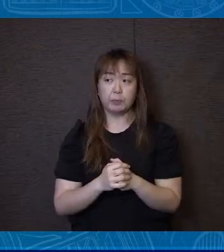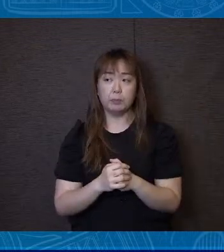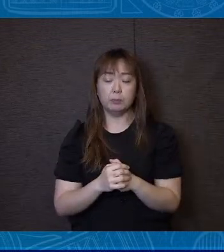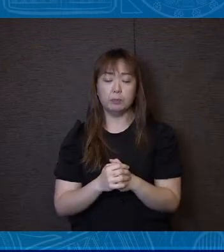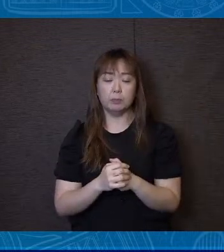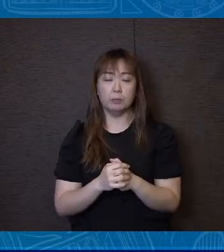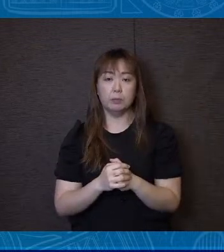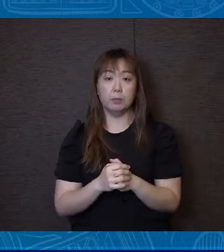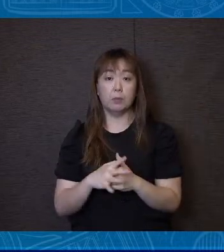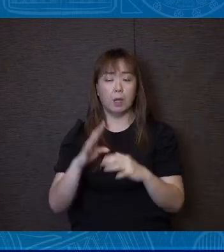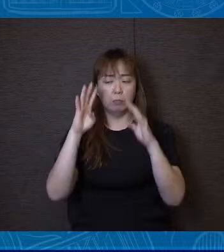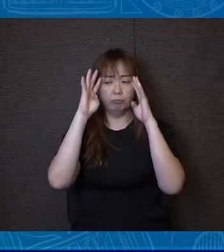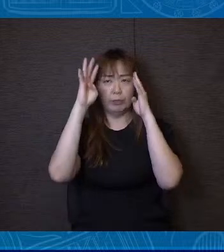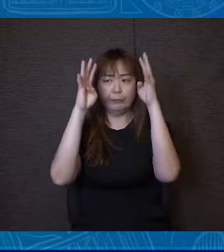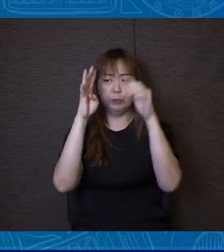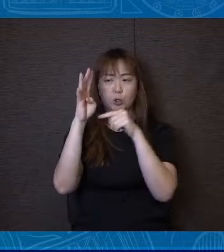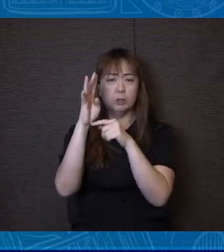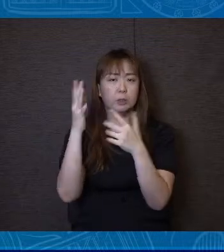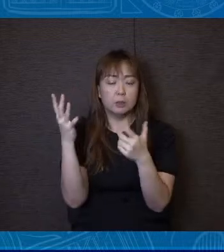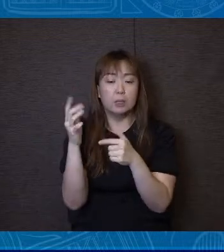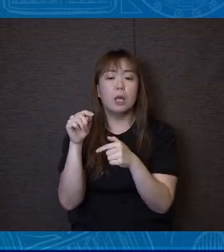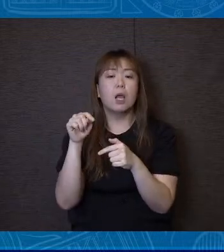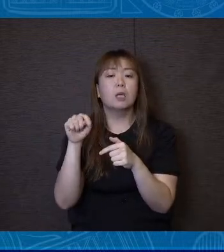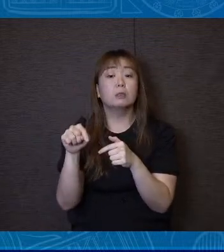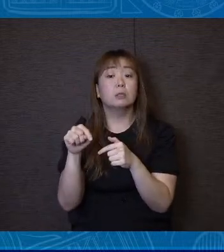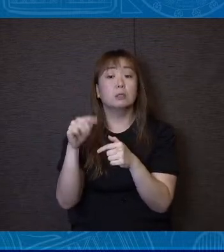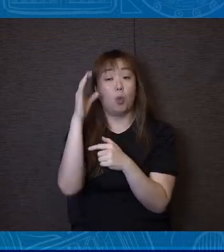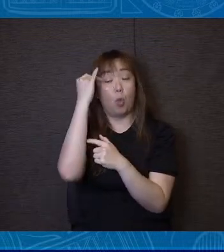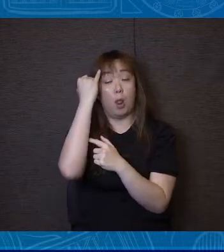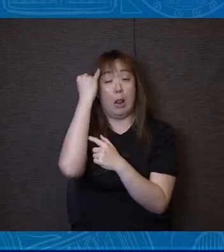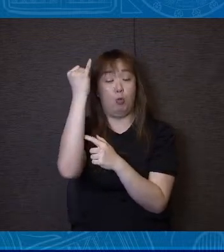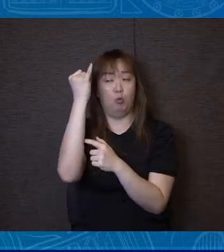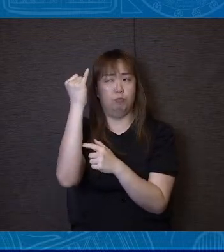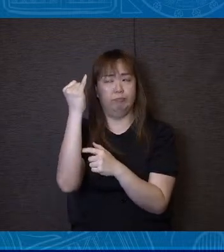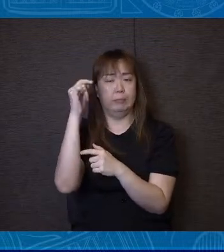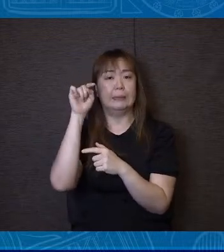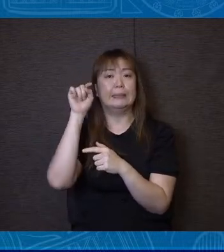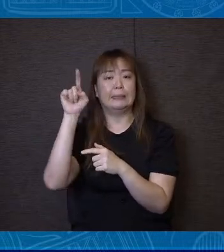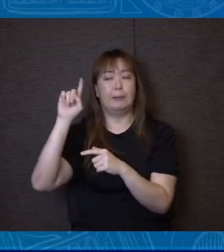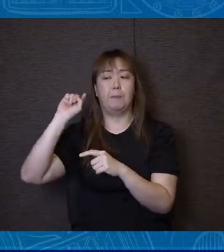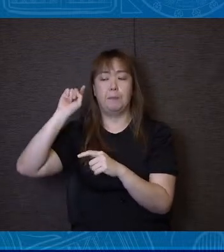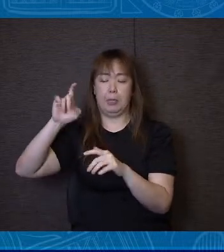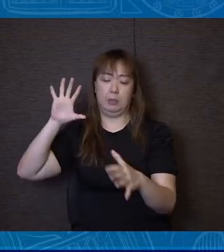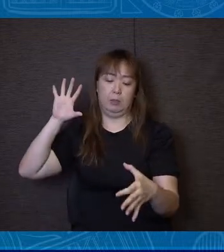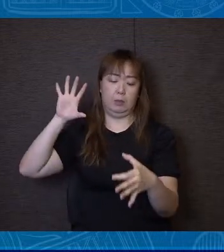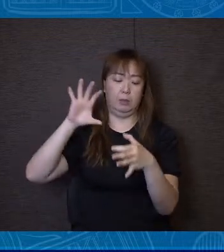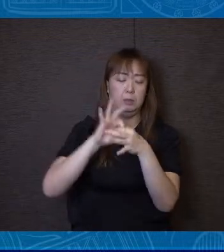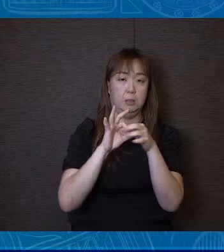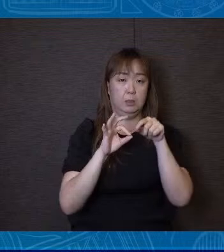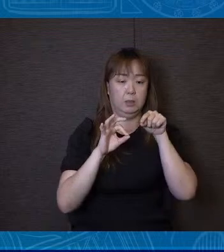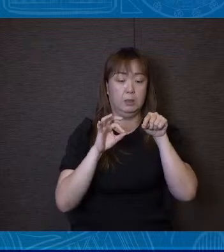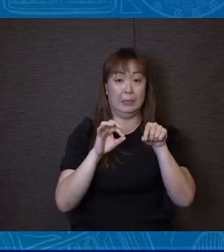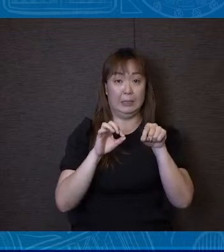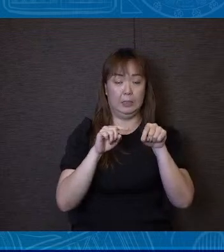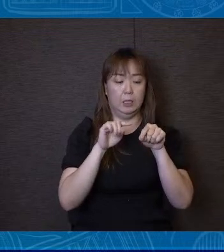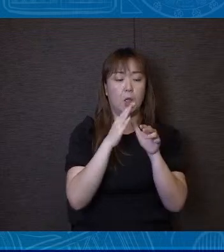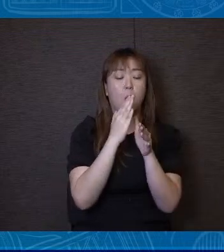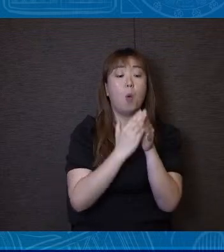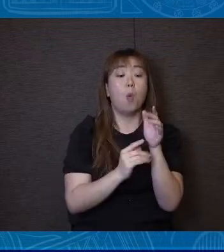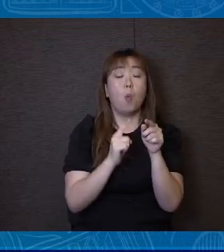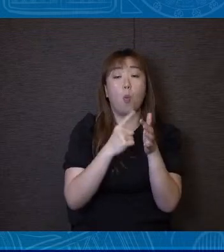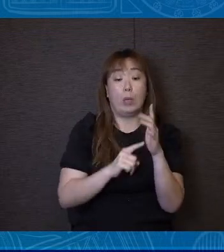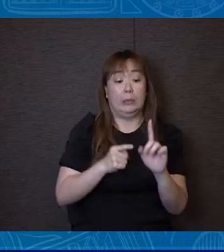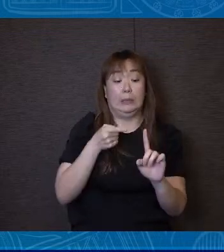Innovation per se is not just a concept, but it has to be closely connected to the issue that